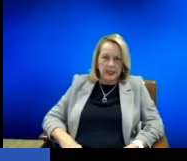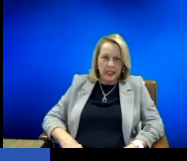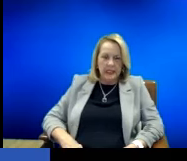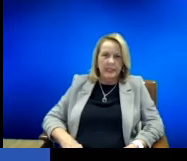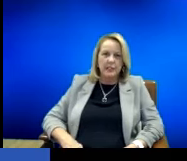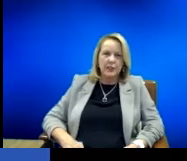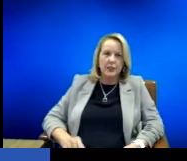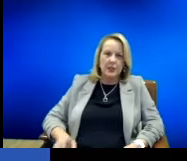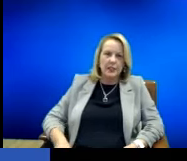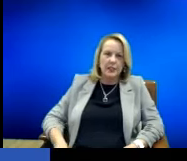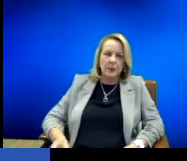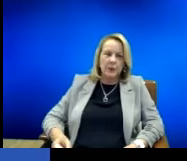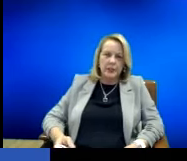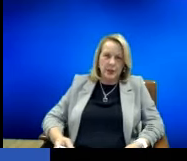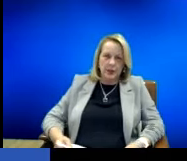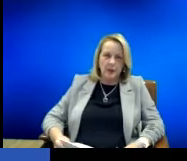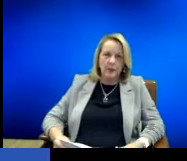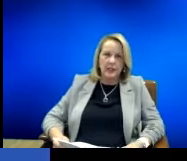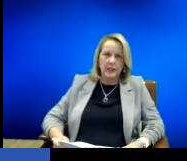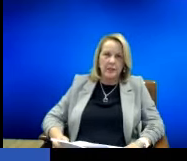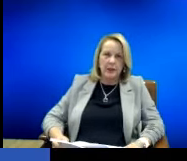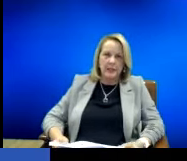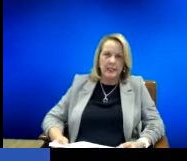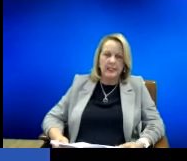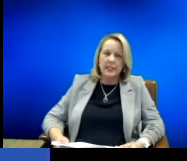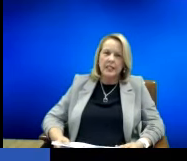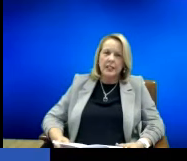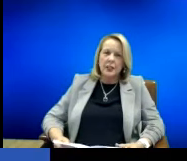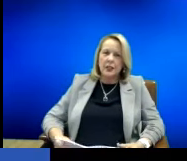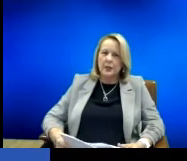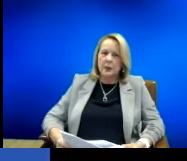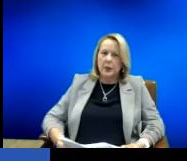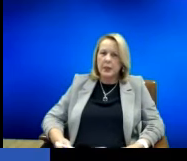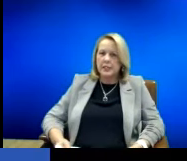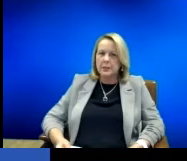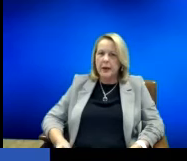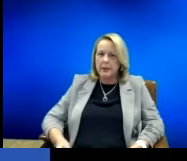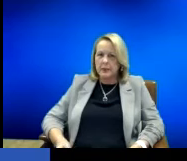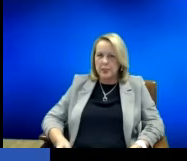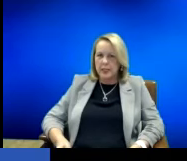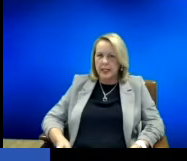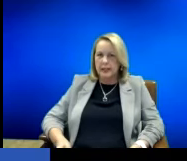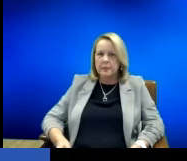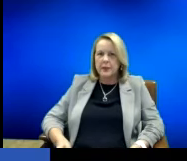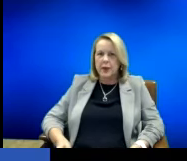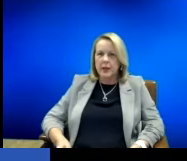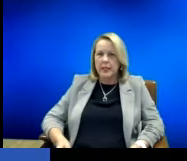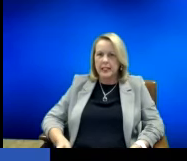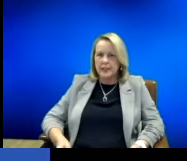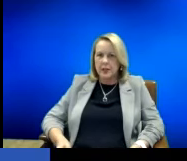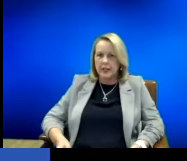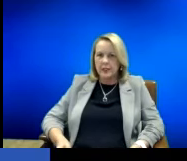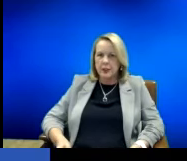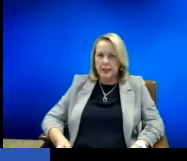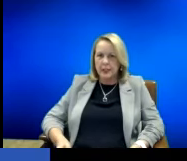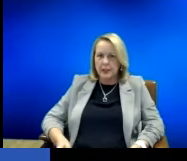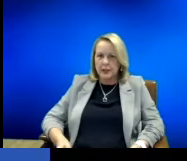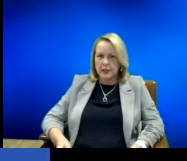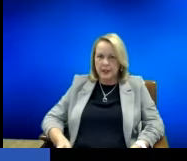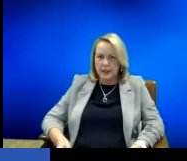of transactions. So you can do a withdrawal through that process. You can request a paper check or an